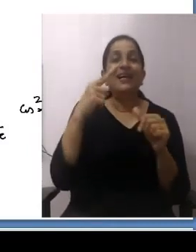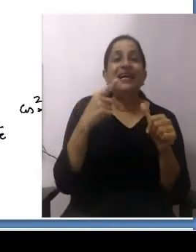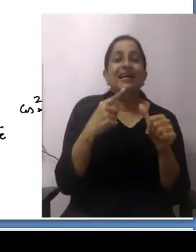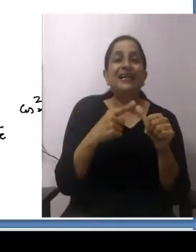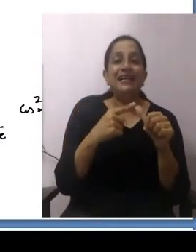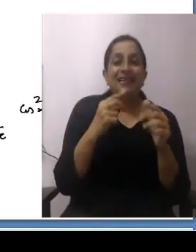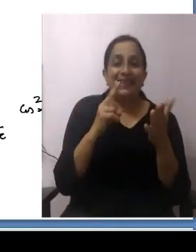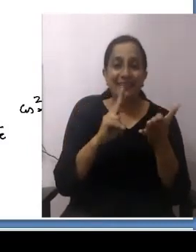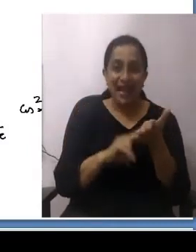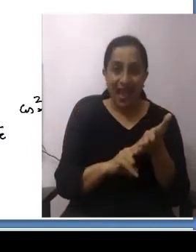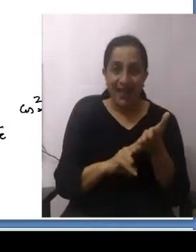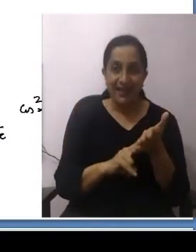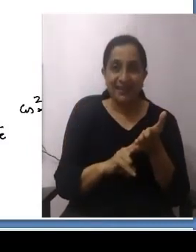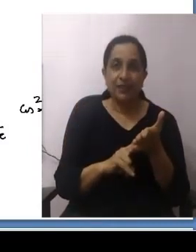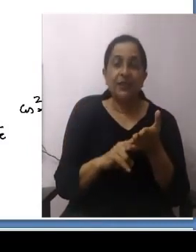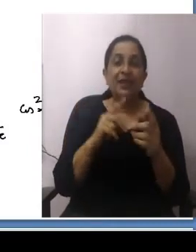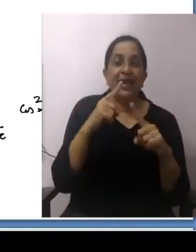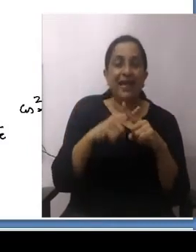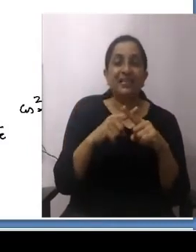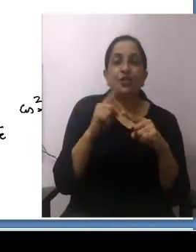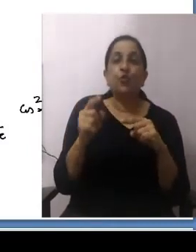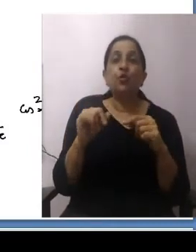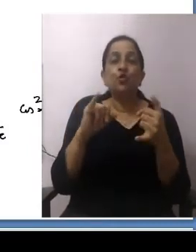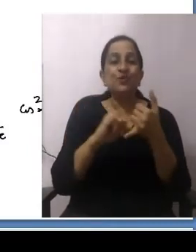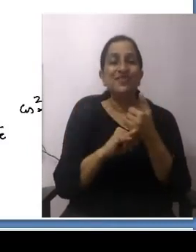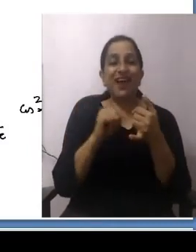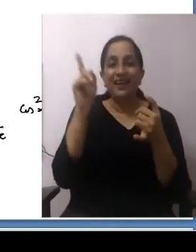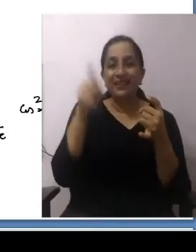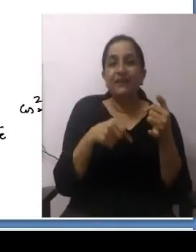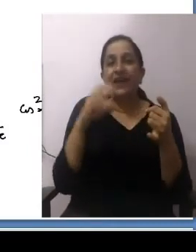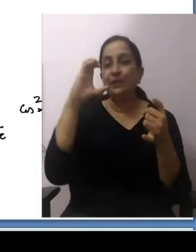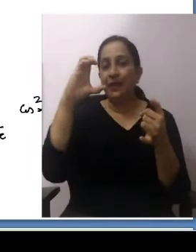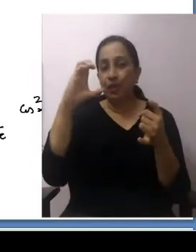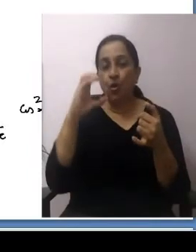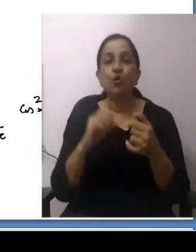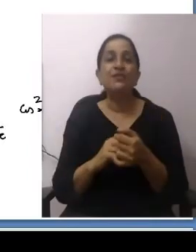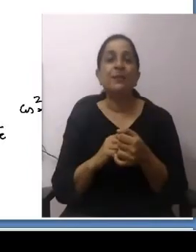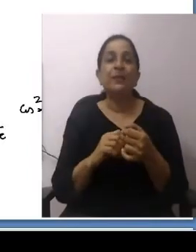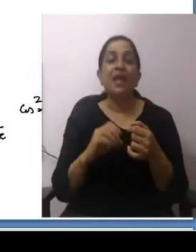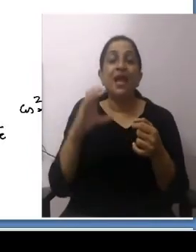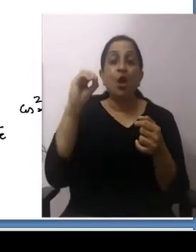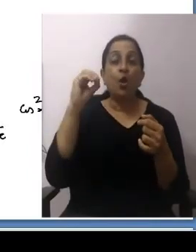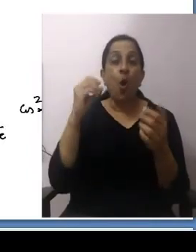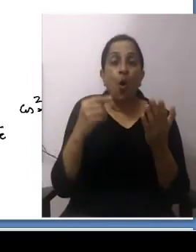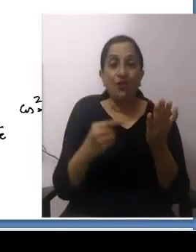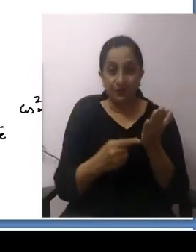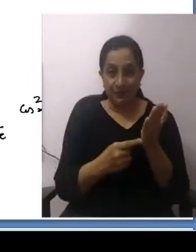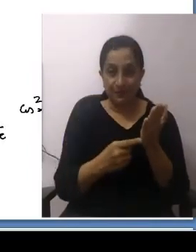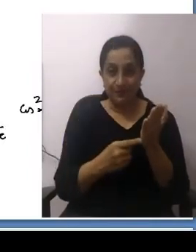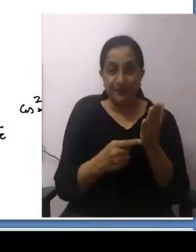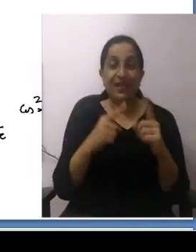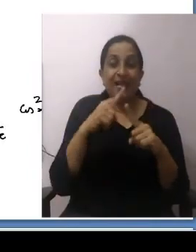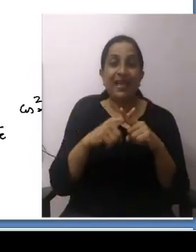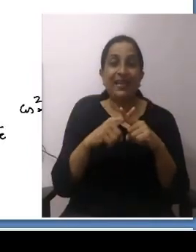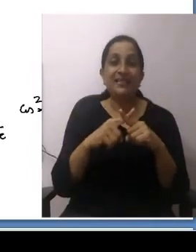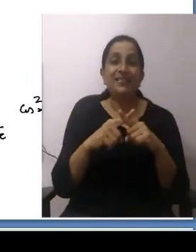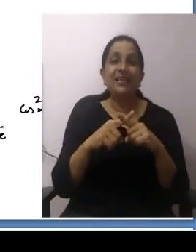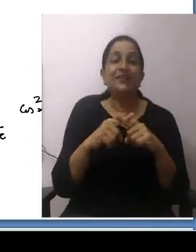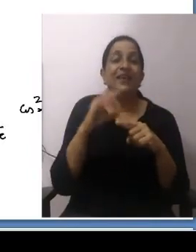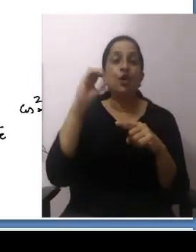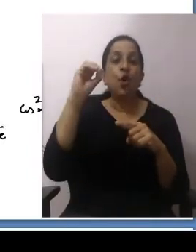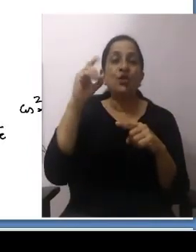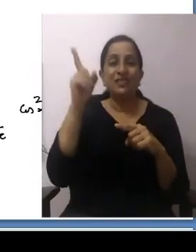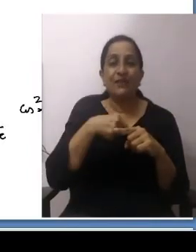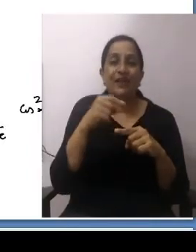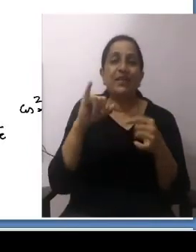sin x upon cos x, cot x equal to cos x upon sin x, and fundamental elements, sin x is equal to 1